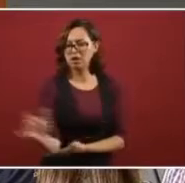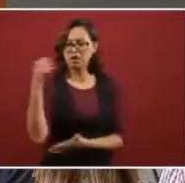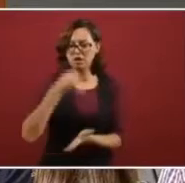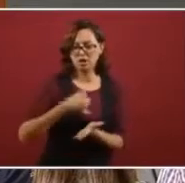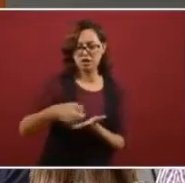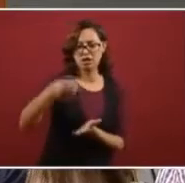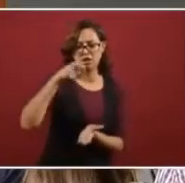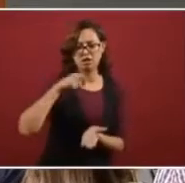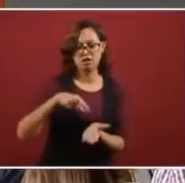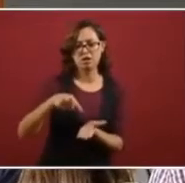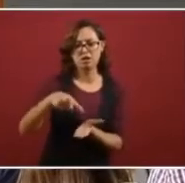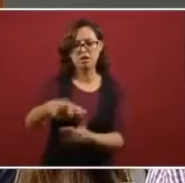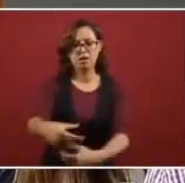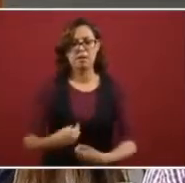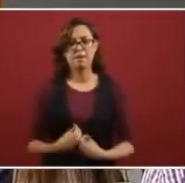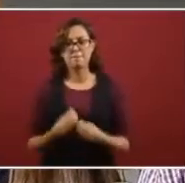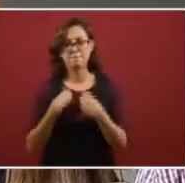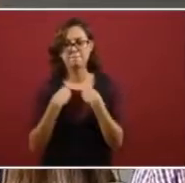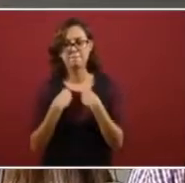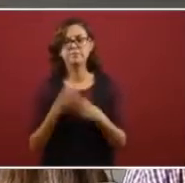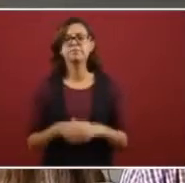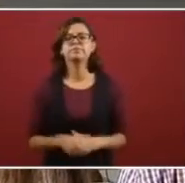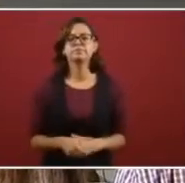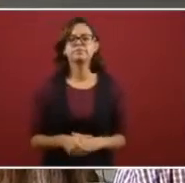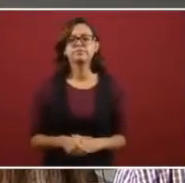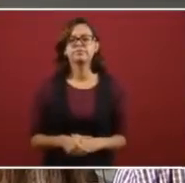those planting life,